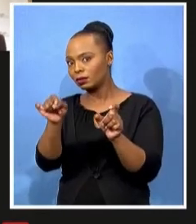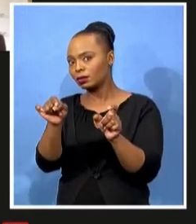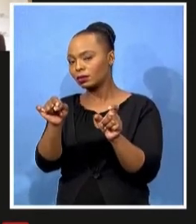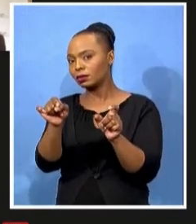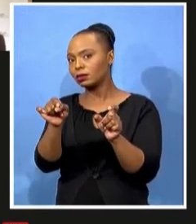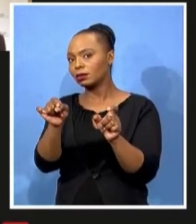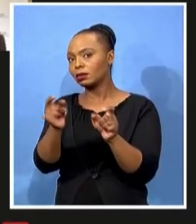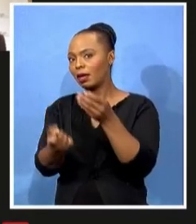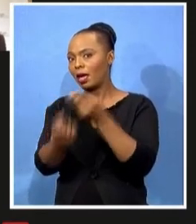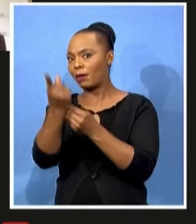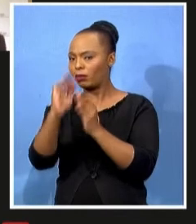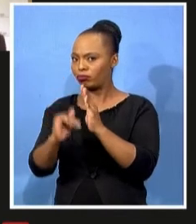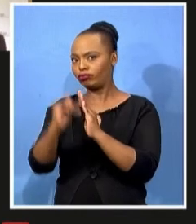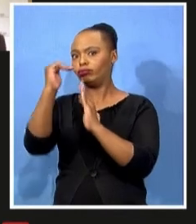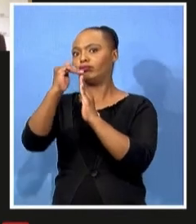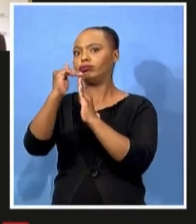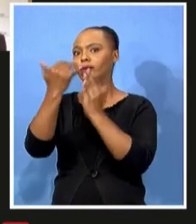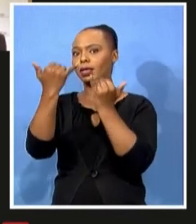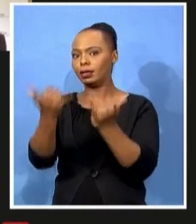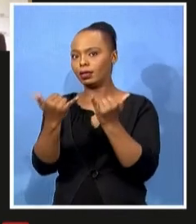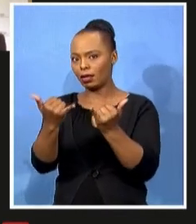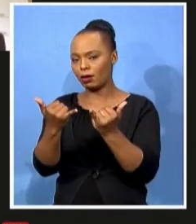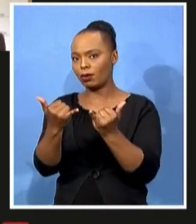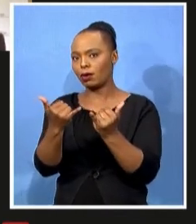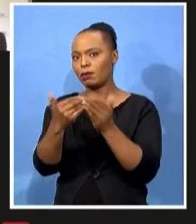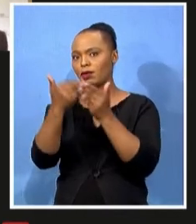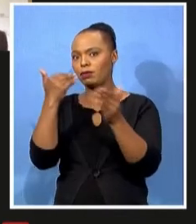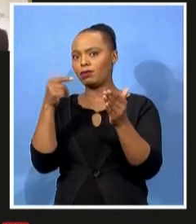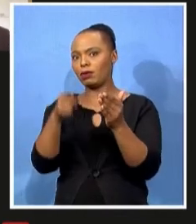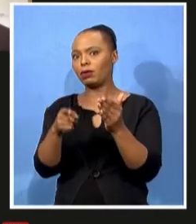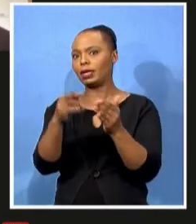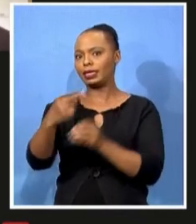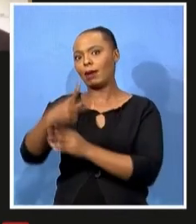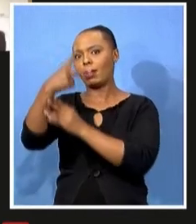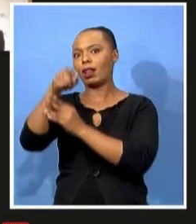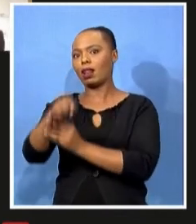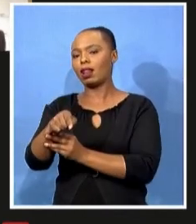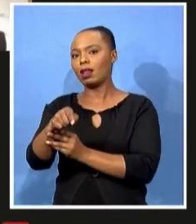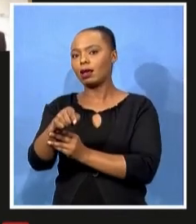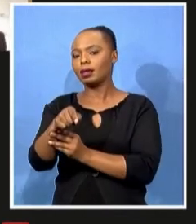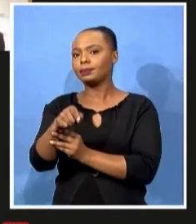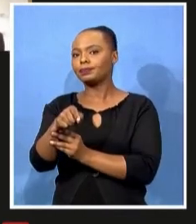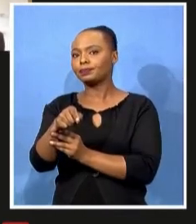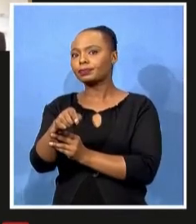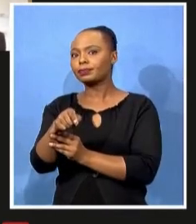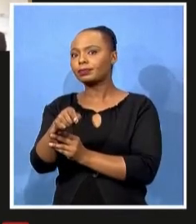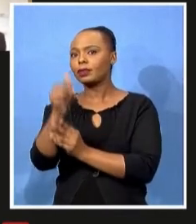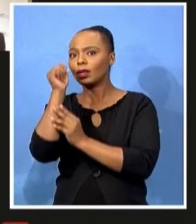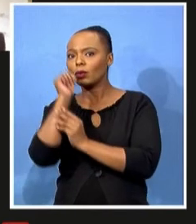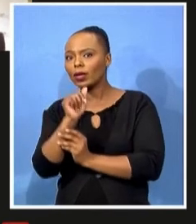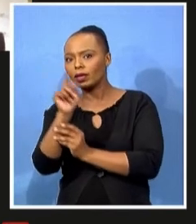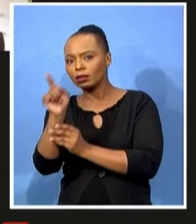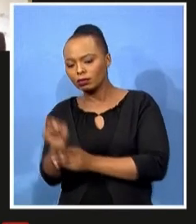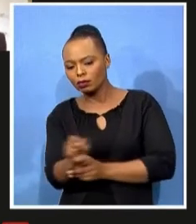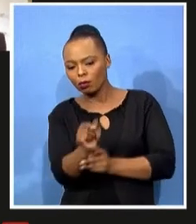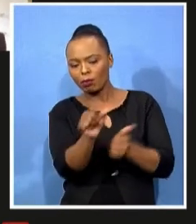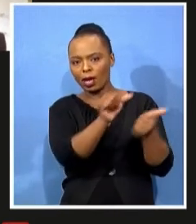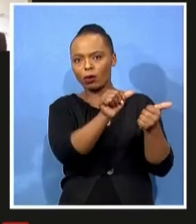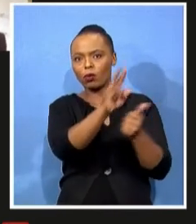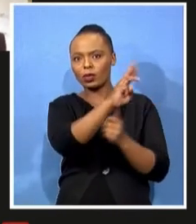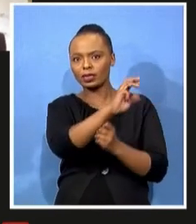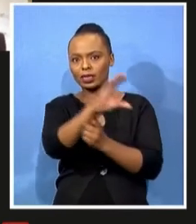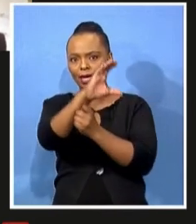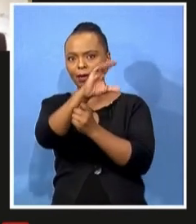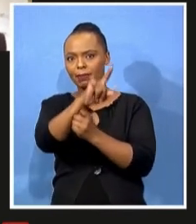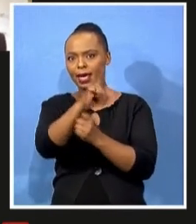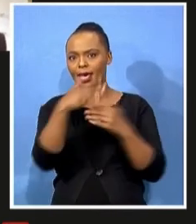in the first stage. In other words, when you run into, when you get to the Western Cape Health Services, you will notice that they've run out